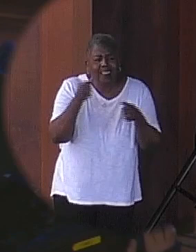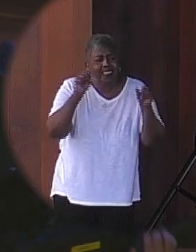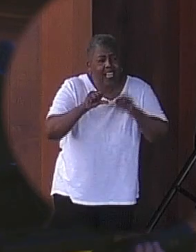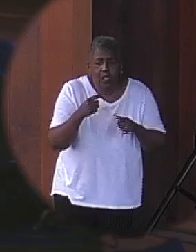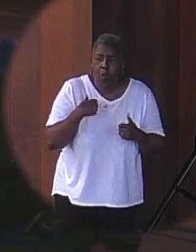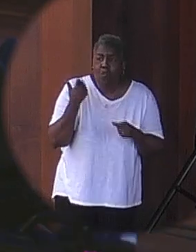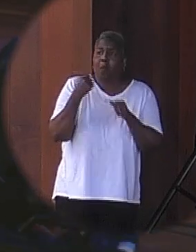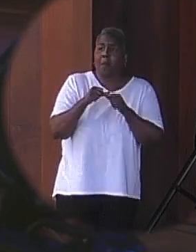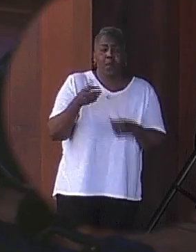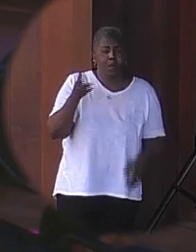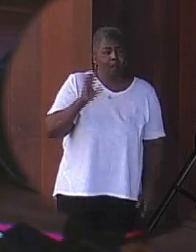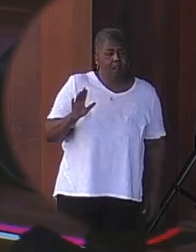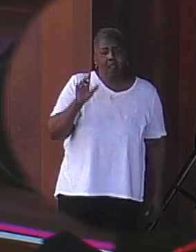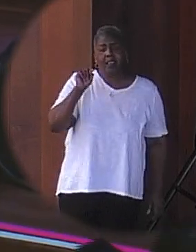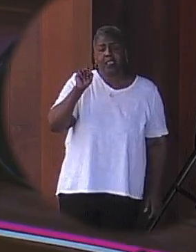We remember Tuskegee.